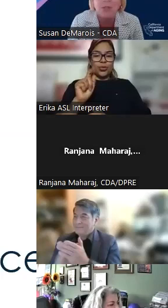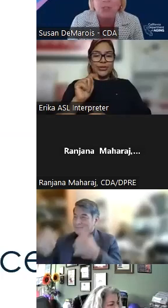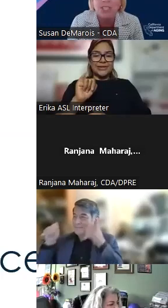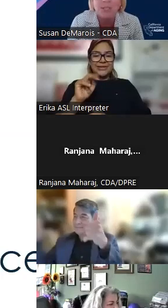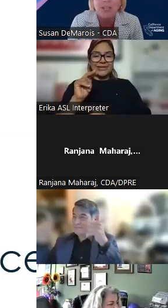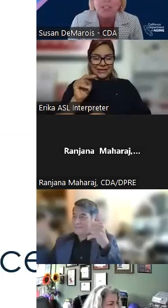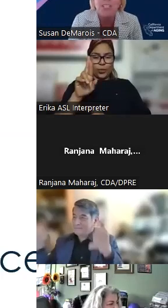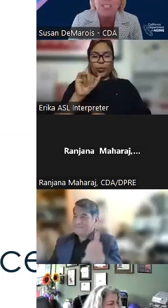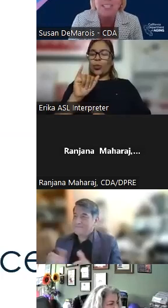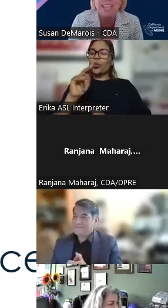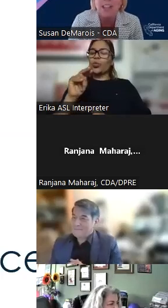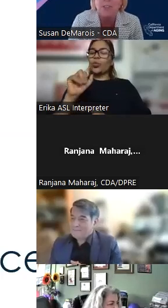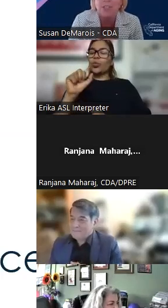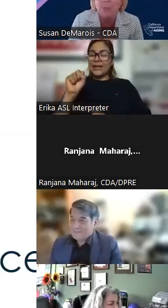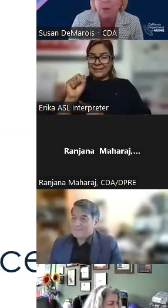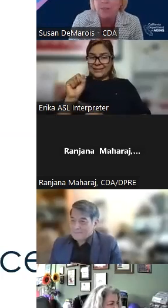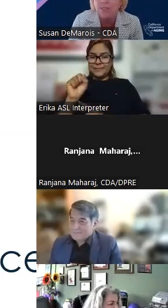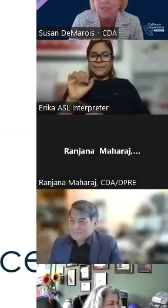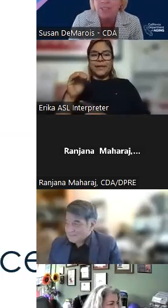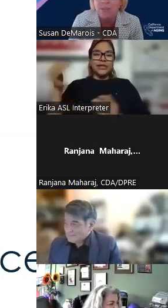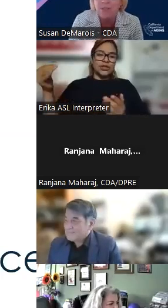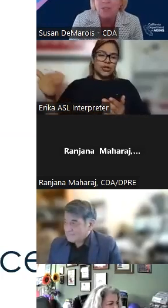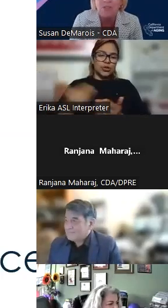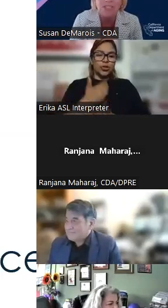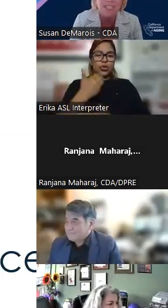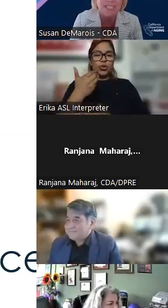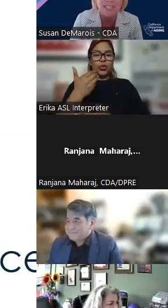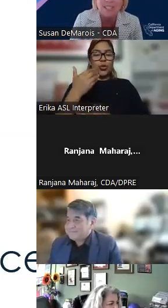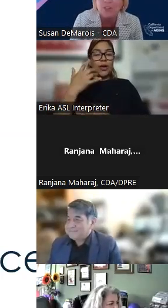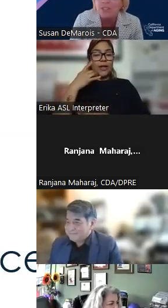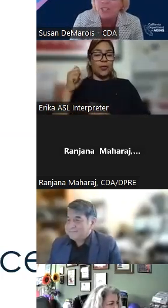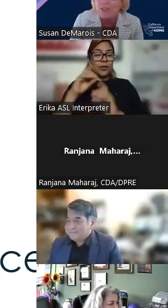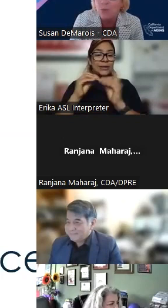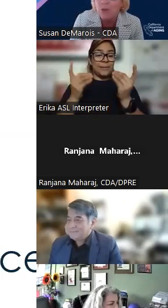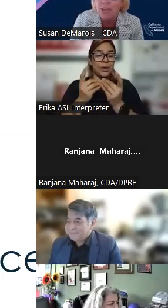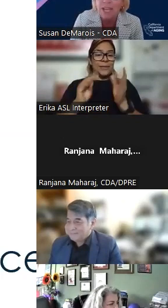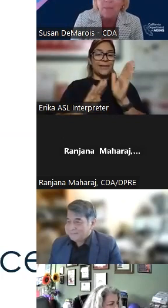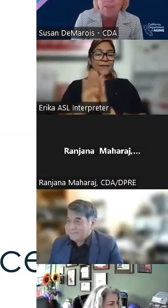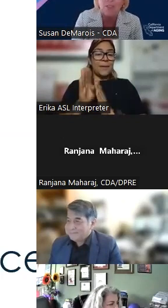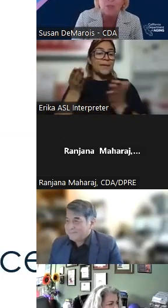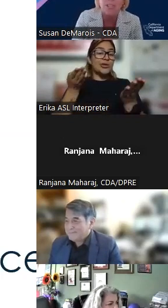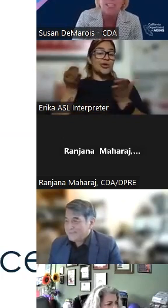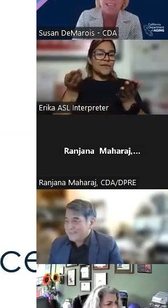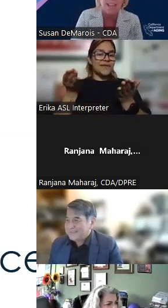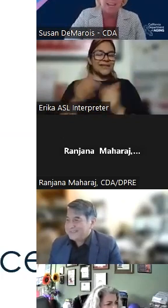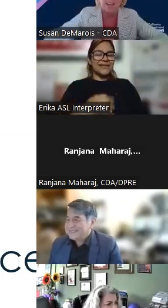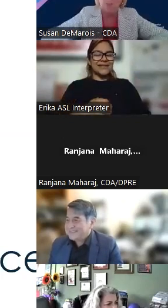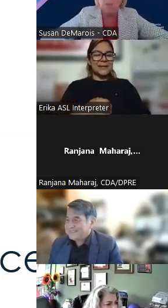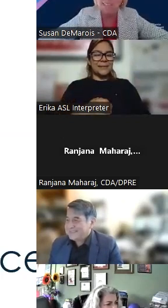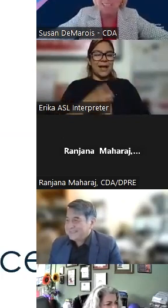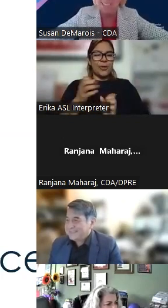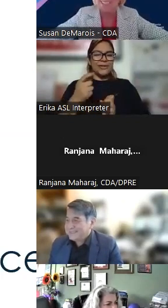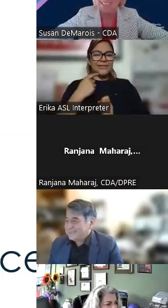and Inclusion Specialist at the California Department of Developmental Services. Kristen, if you want to come on the screen and say hi